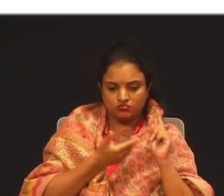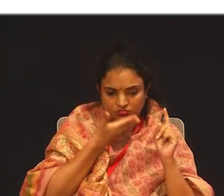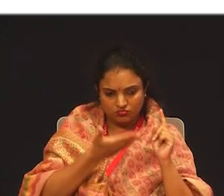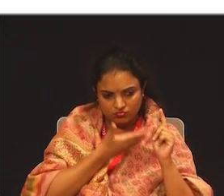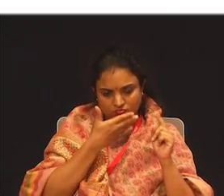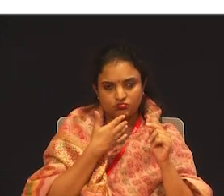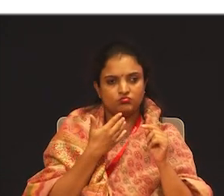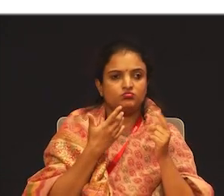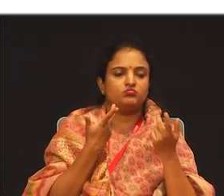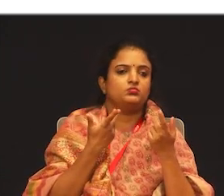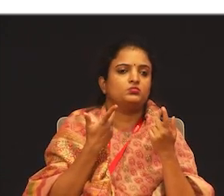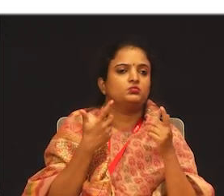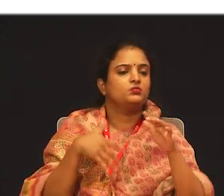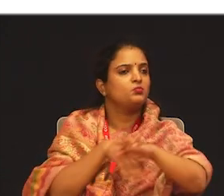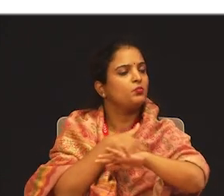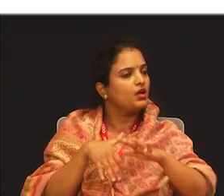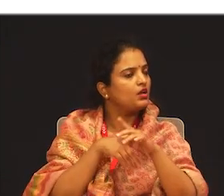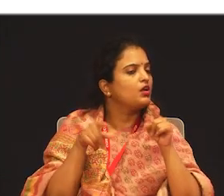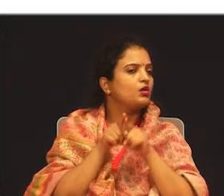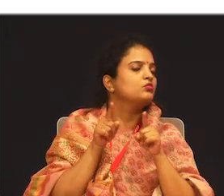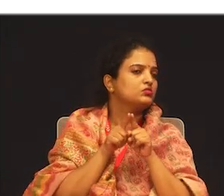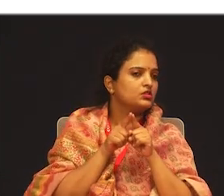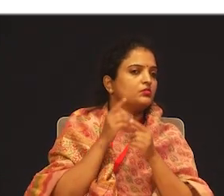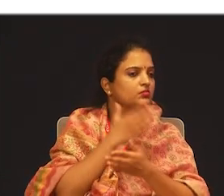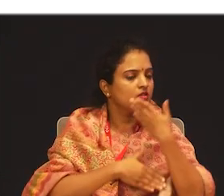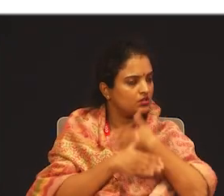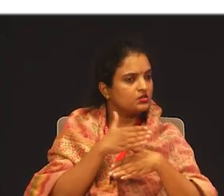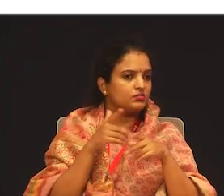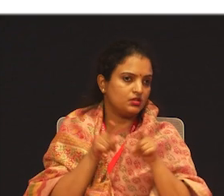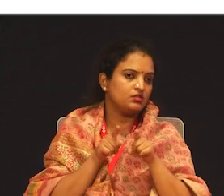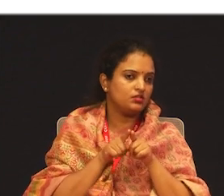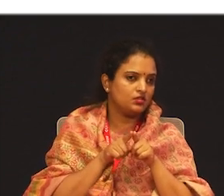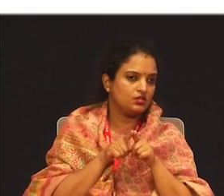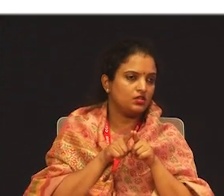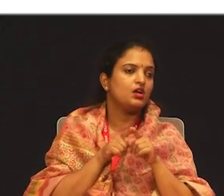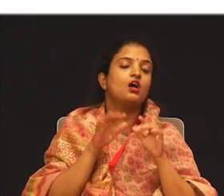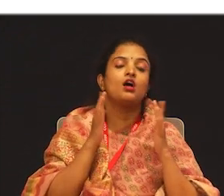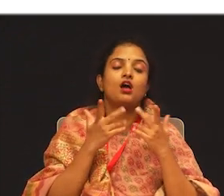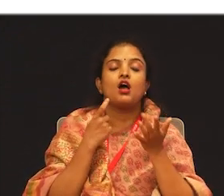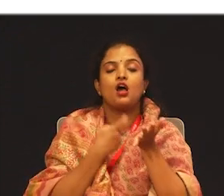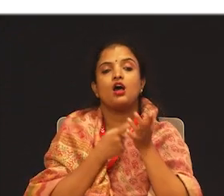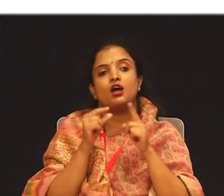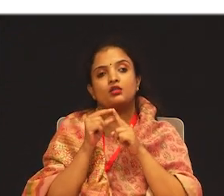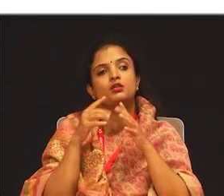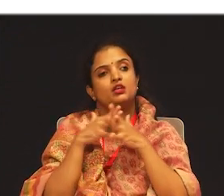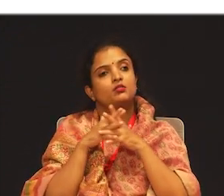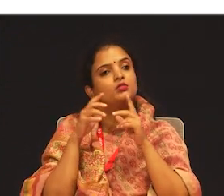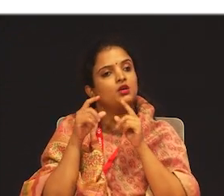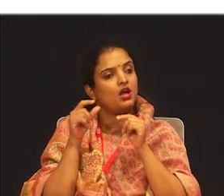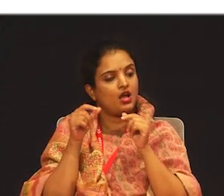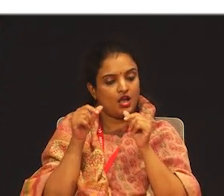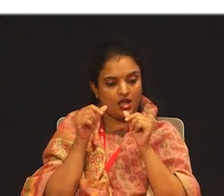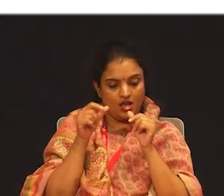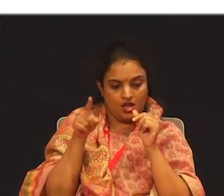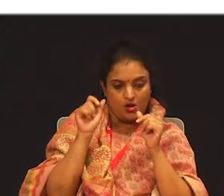background in disability studies. And especially after RPWD Act 2016, which